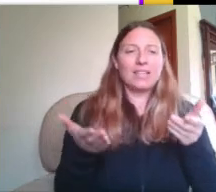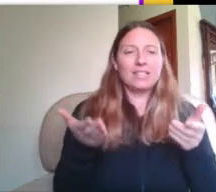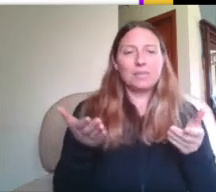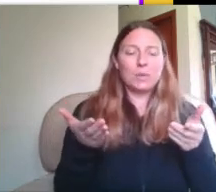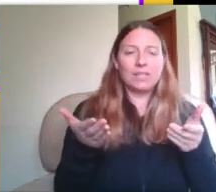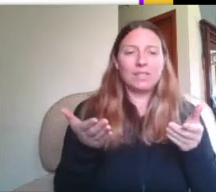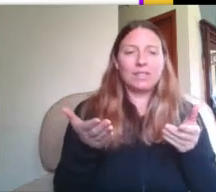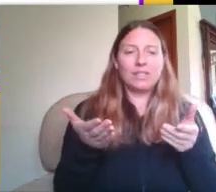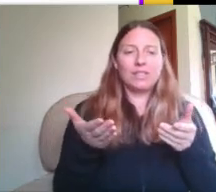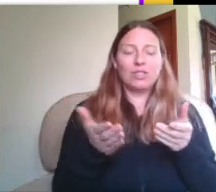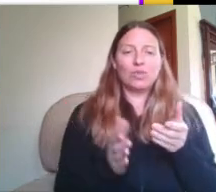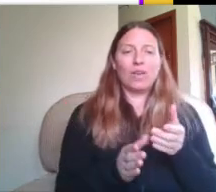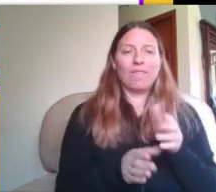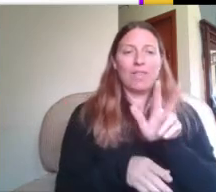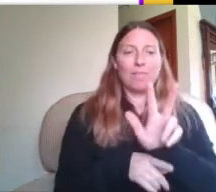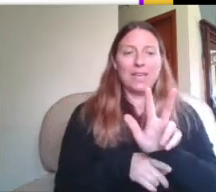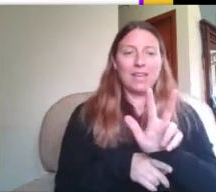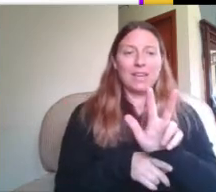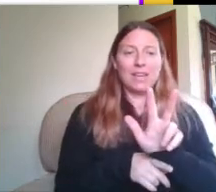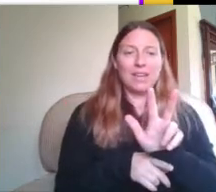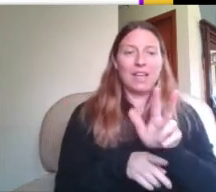the mean and greater than the mean.